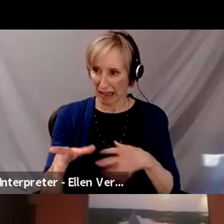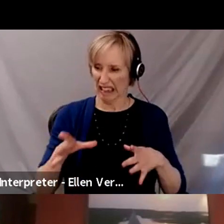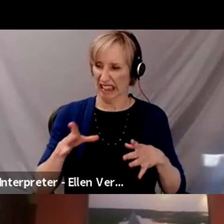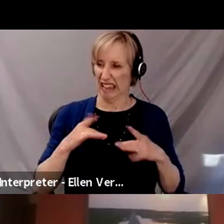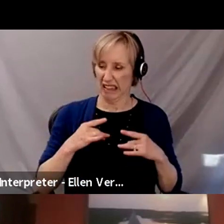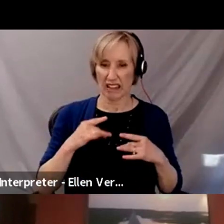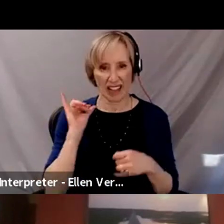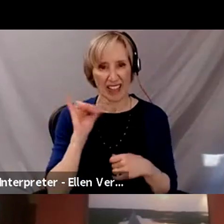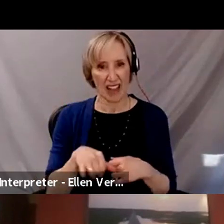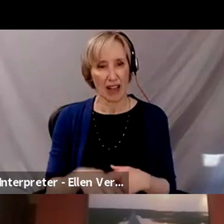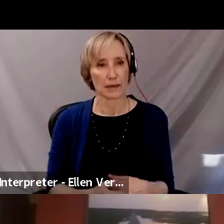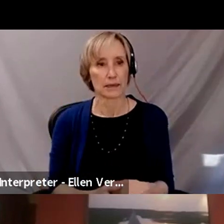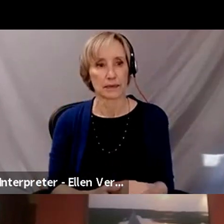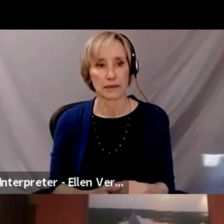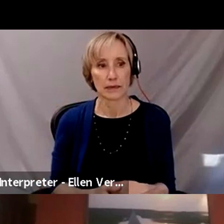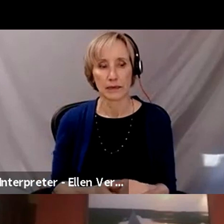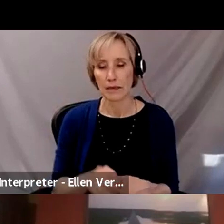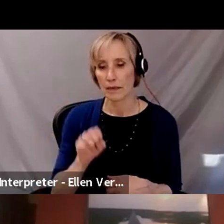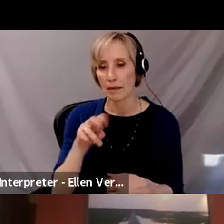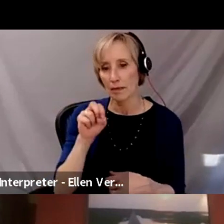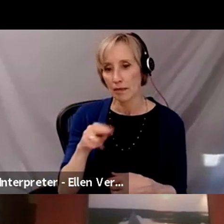Thank you for summing that up so beautifully, Vesper.